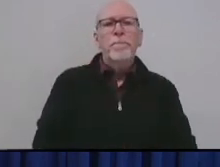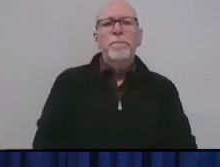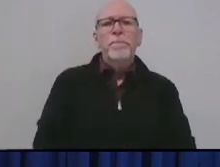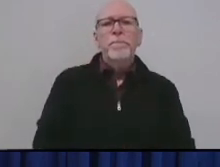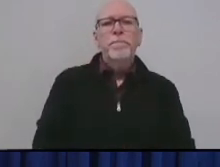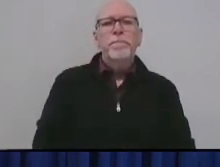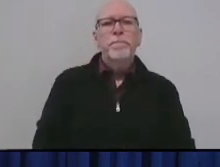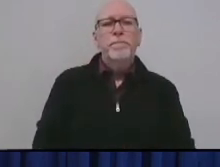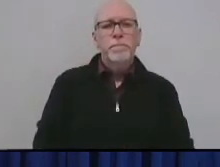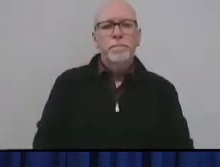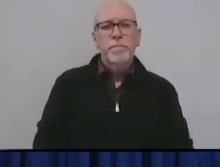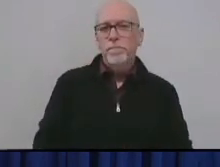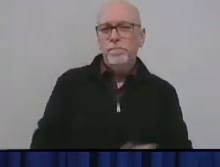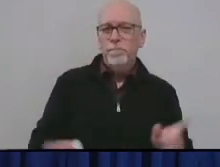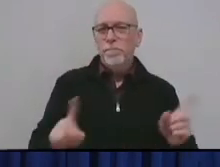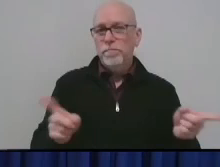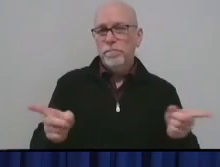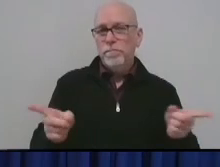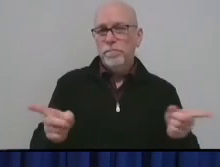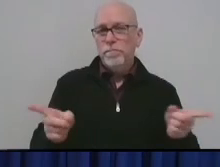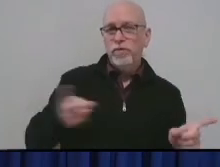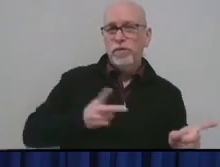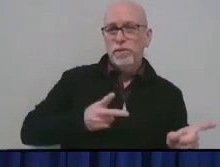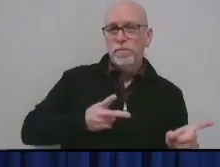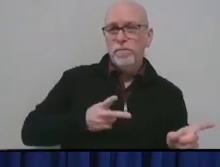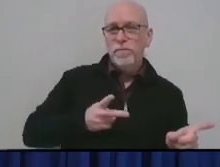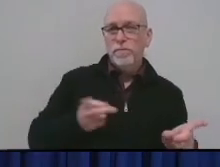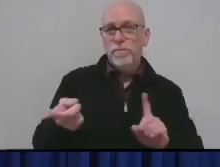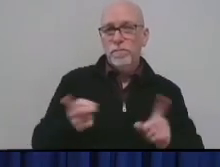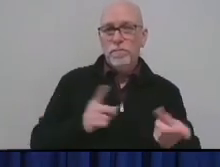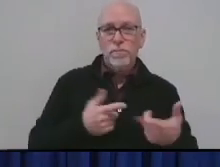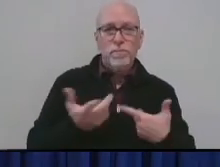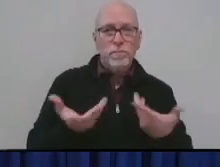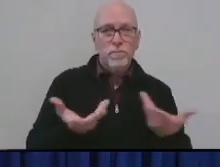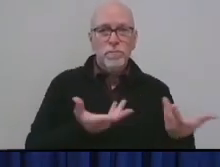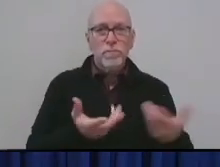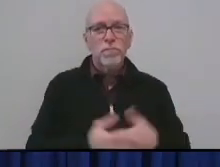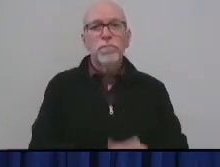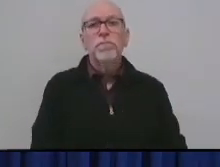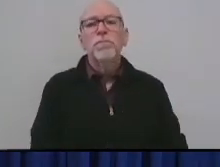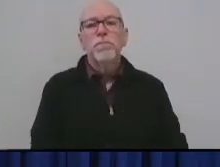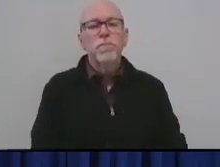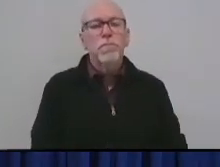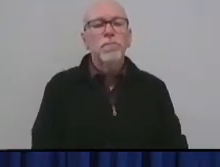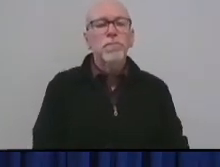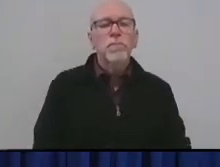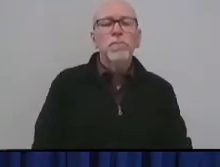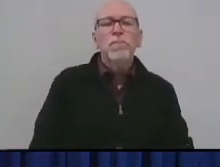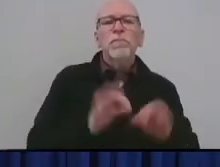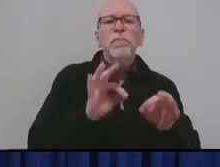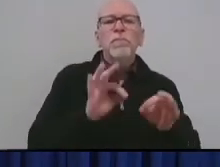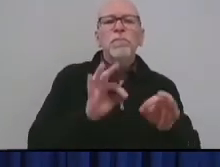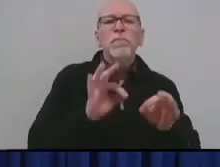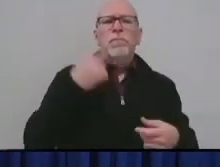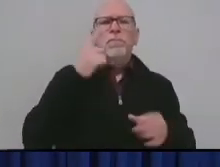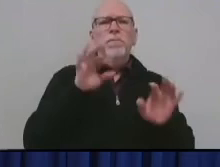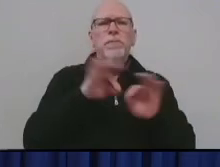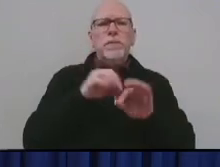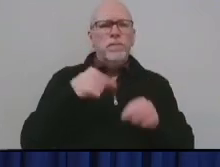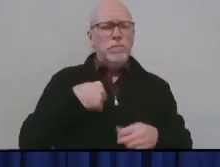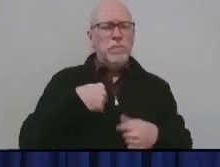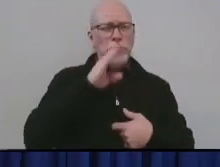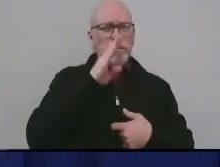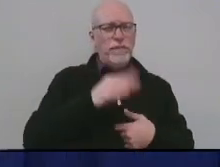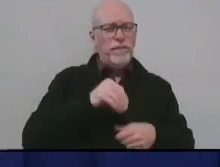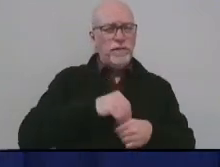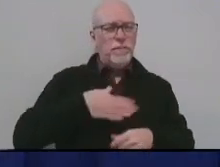Anybody want to take the first, and I'll take the second? I'm happy to take them both. Sure. I think it's important. I've never been in a situation in my life